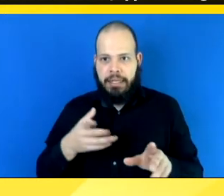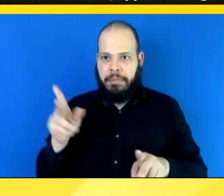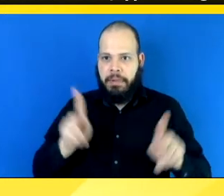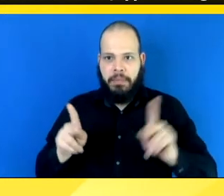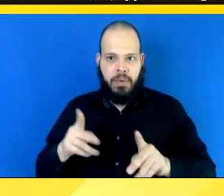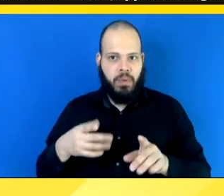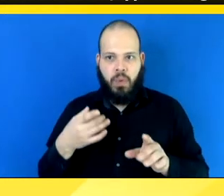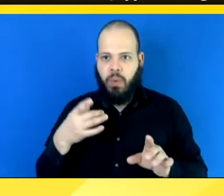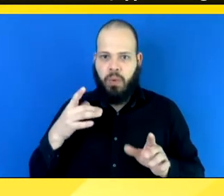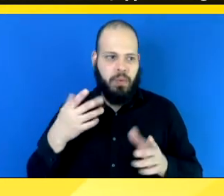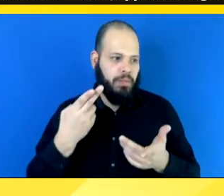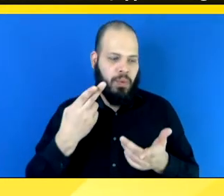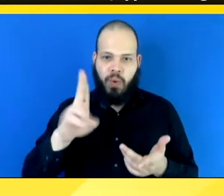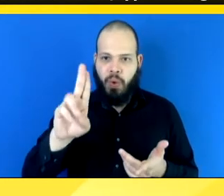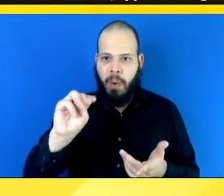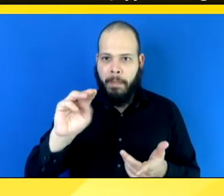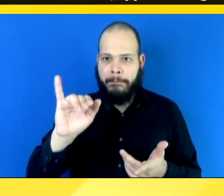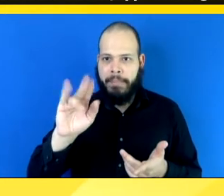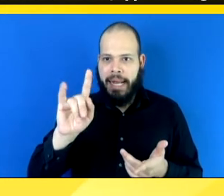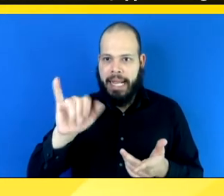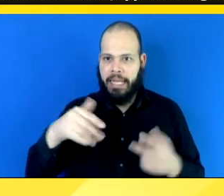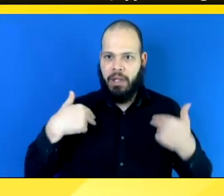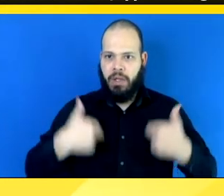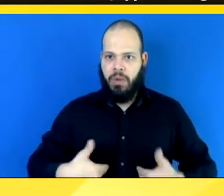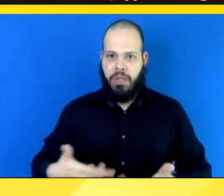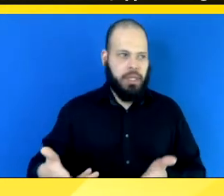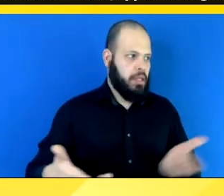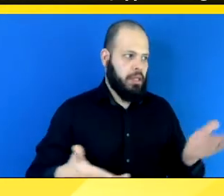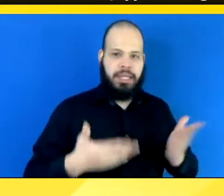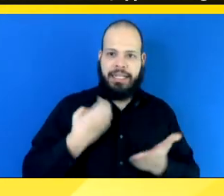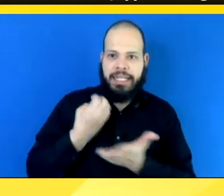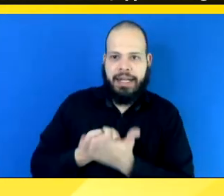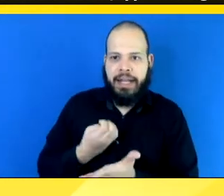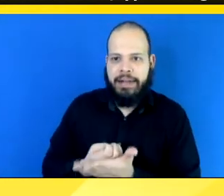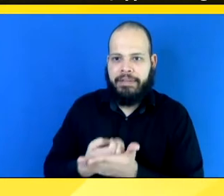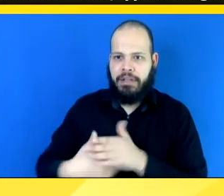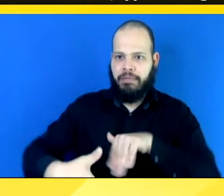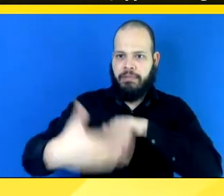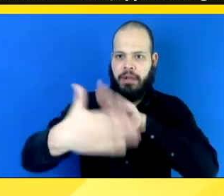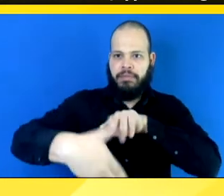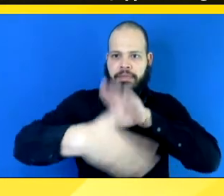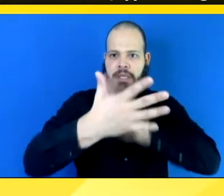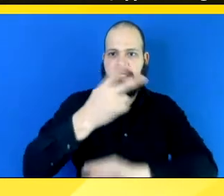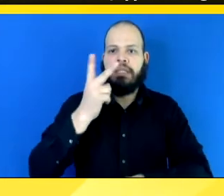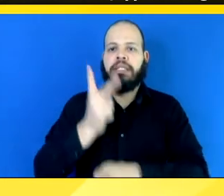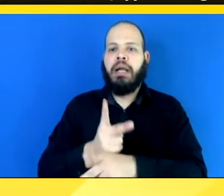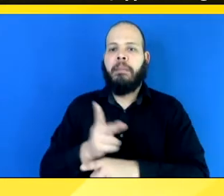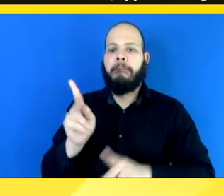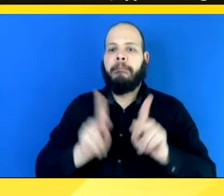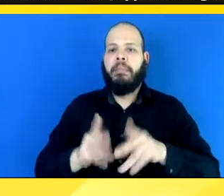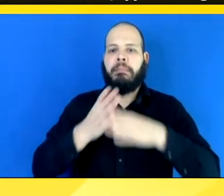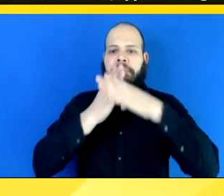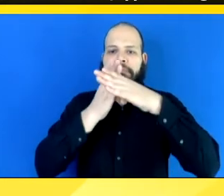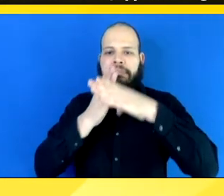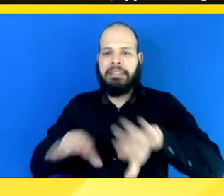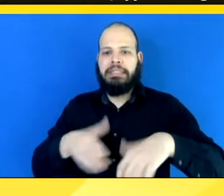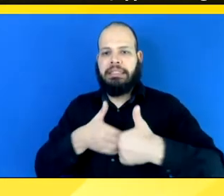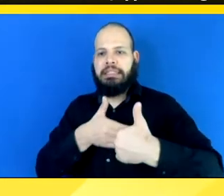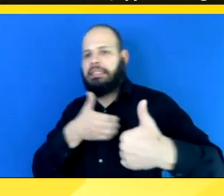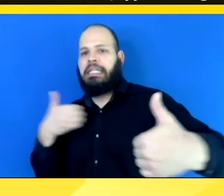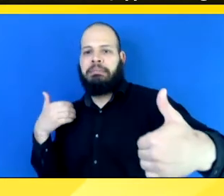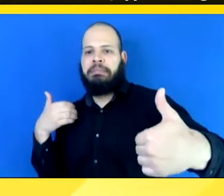strategy to keep people divided so that a few can have all they want. You got to understand, you cannot